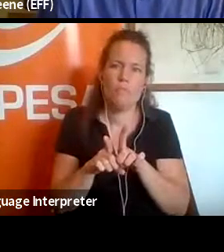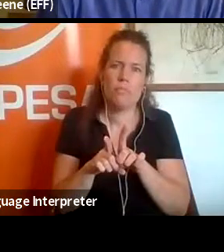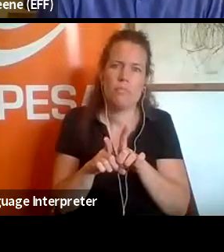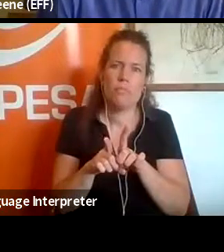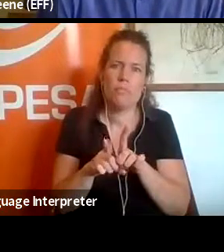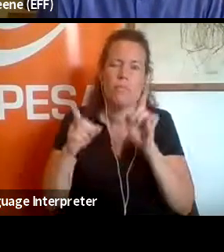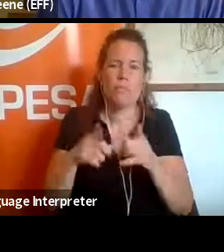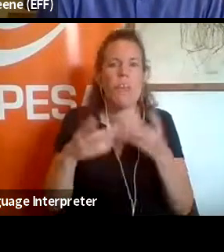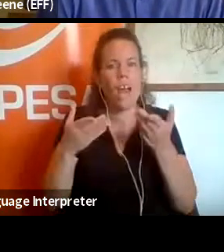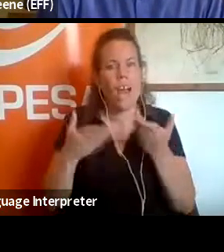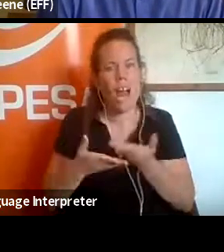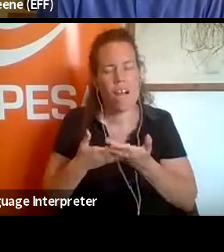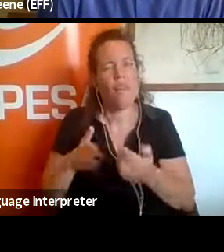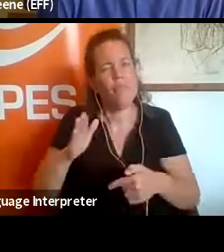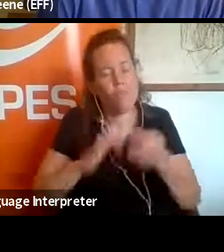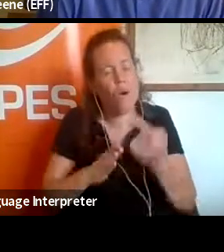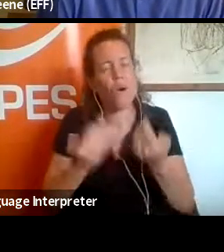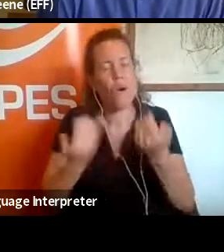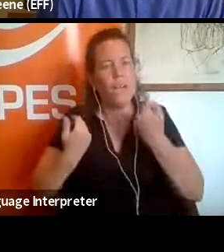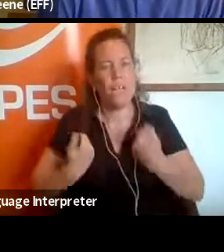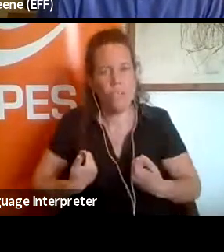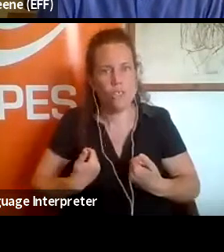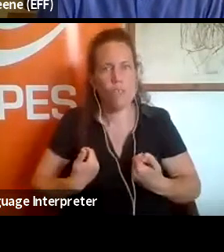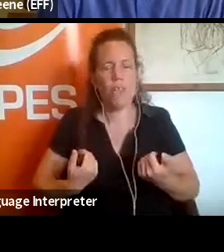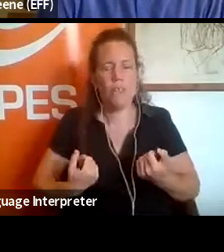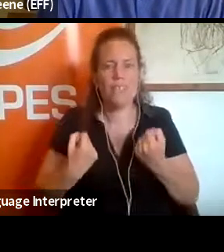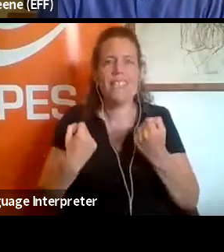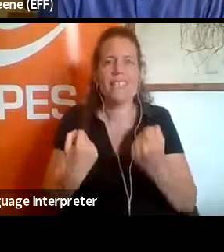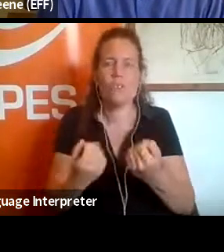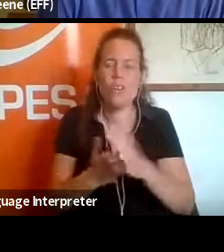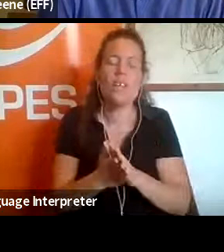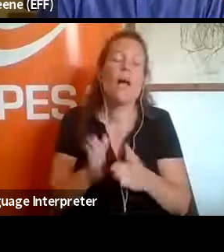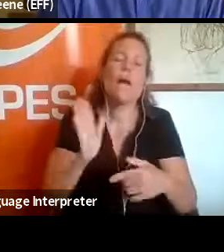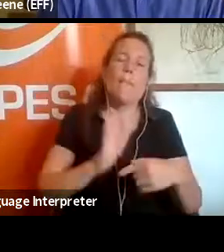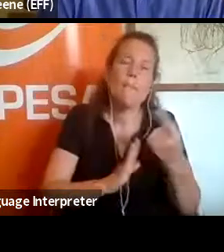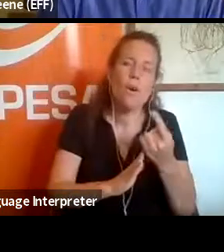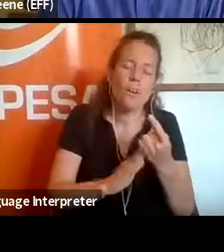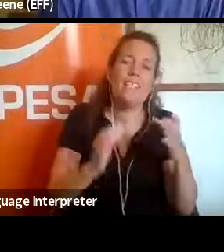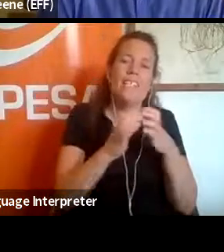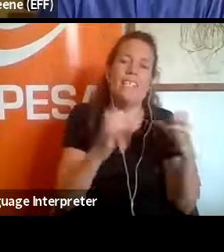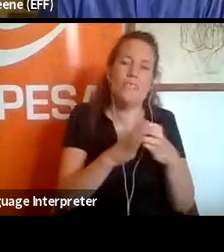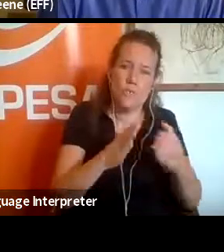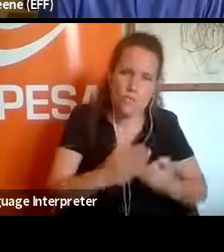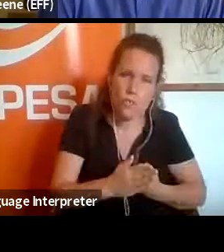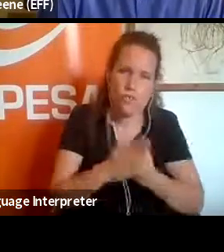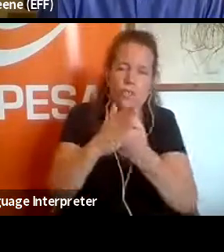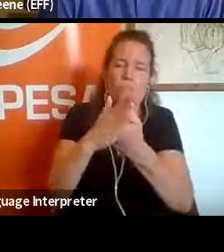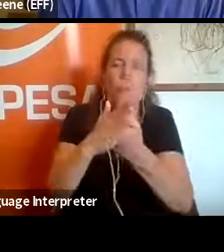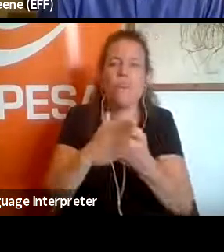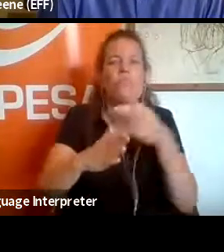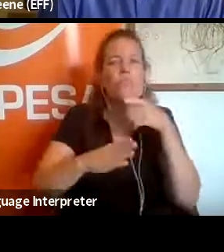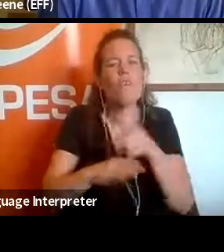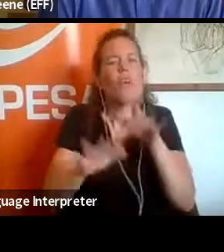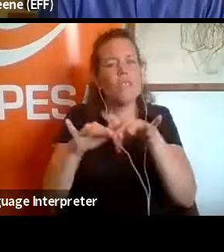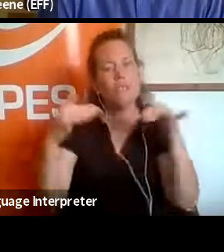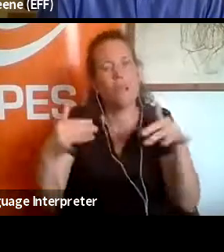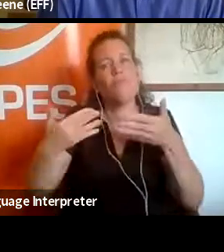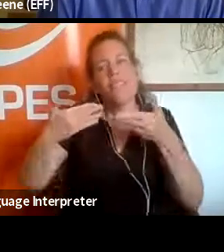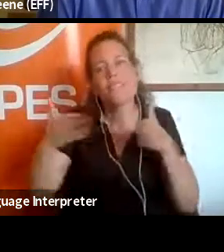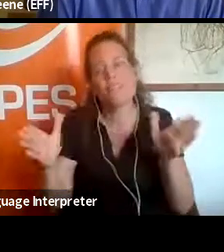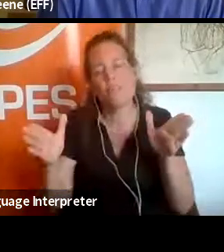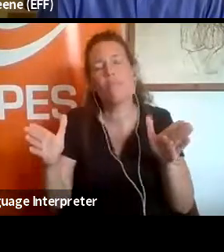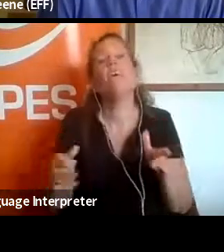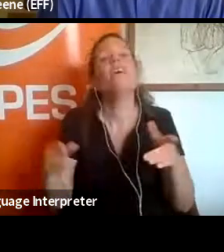in more human resource and more, institutional support as well for these platforms to be accessible, especially in terms of